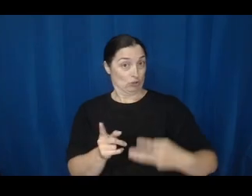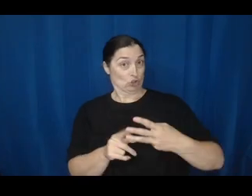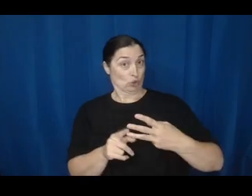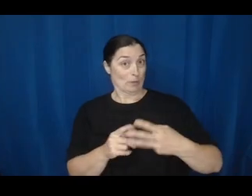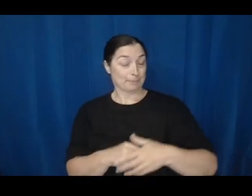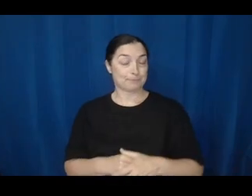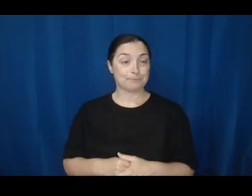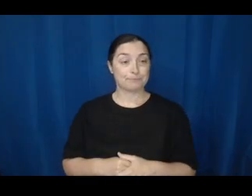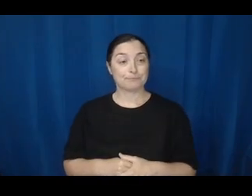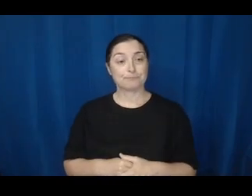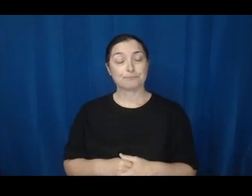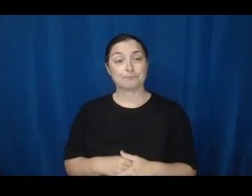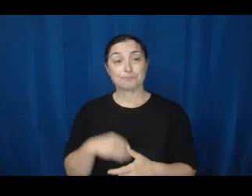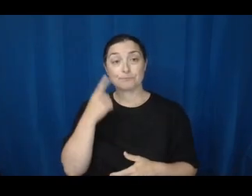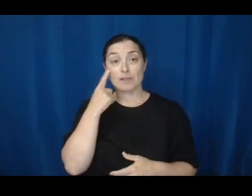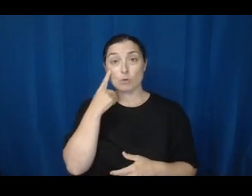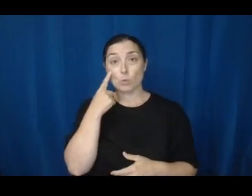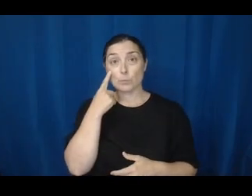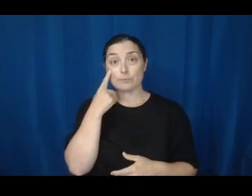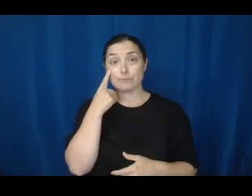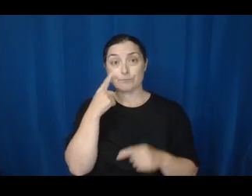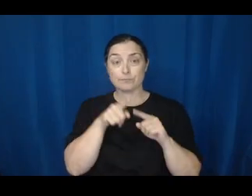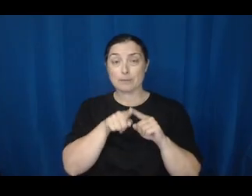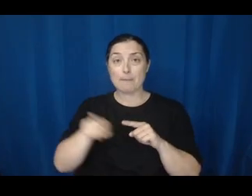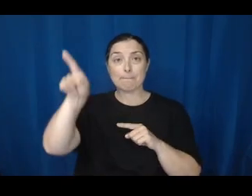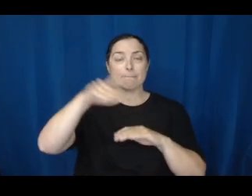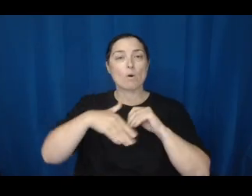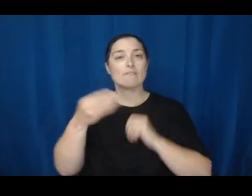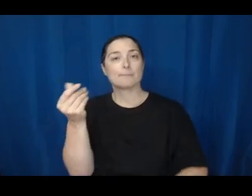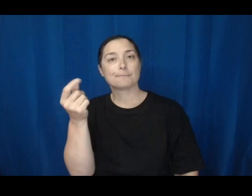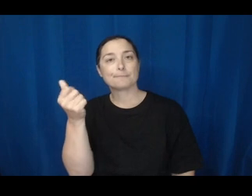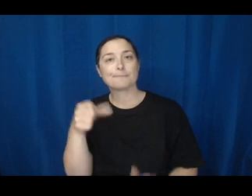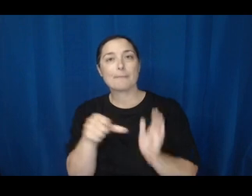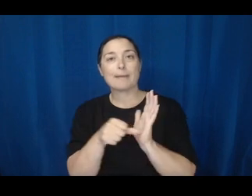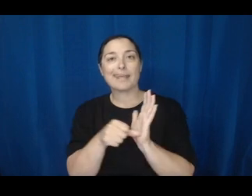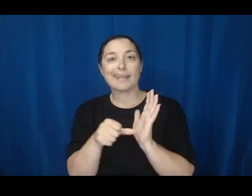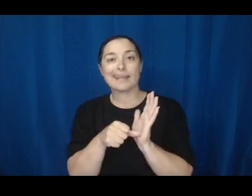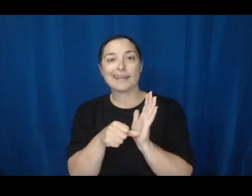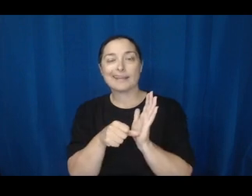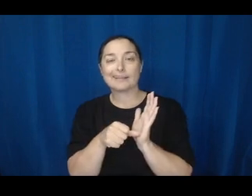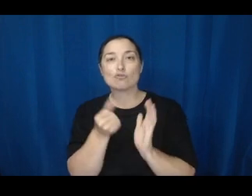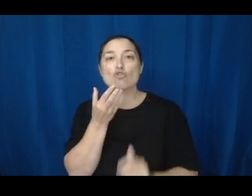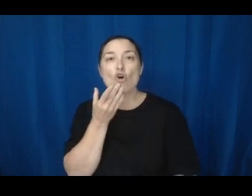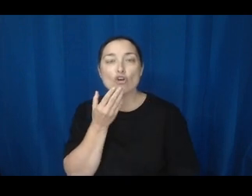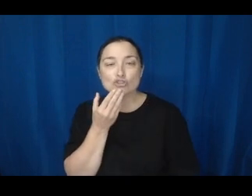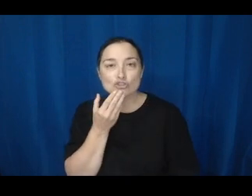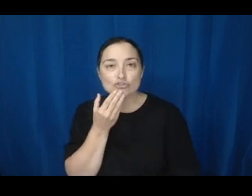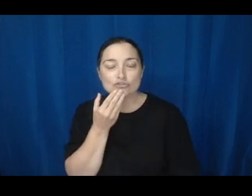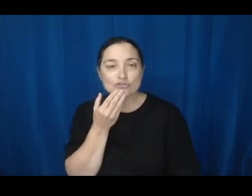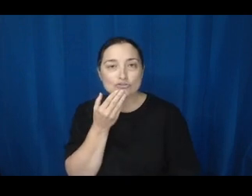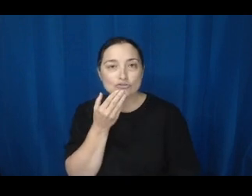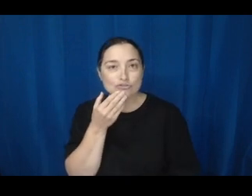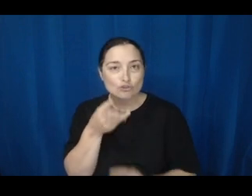trend here that you can see, and this is about the money, the efficiency, how much does it cost to educate the child